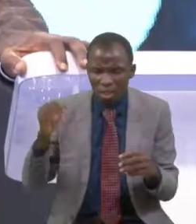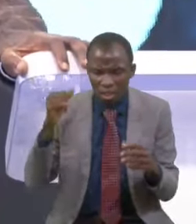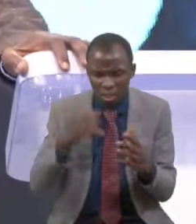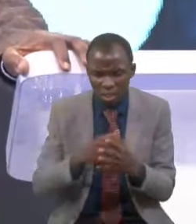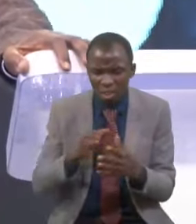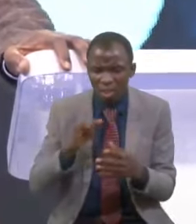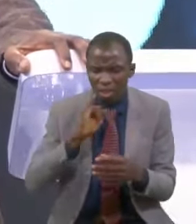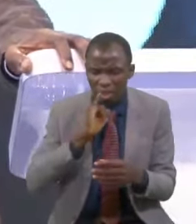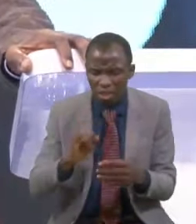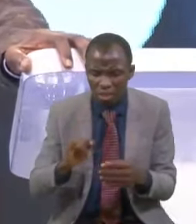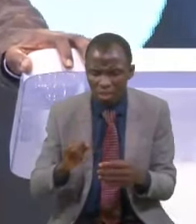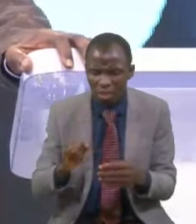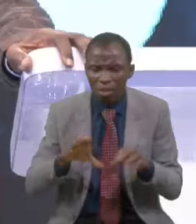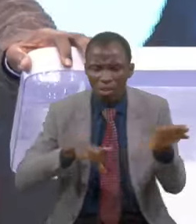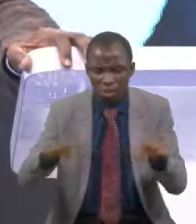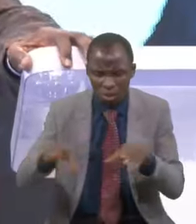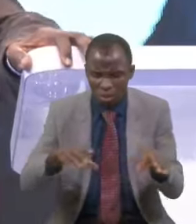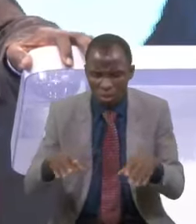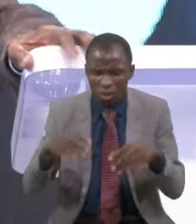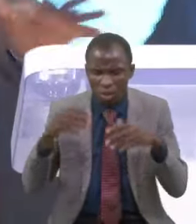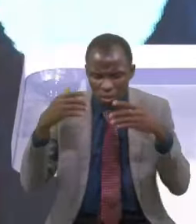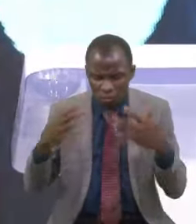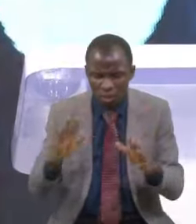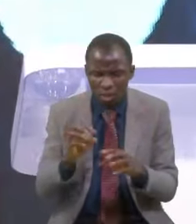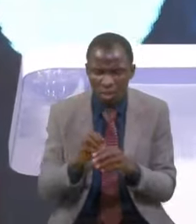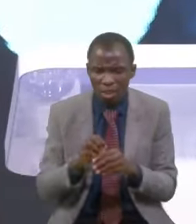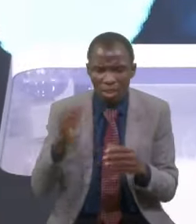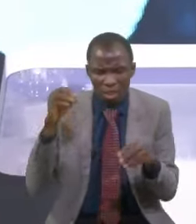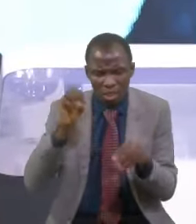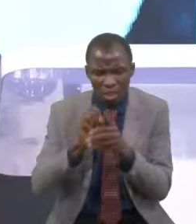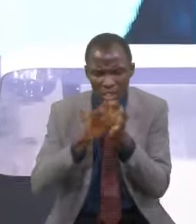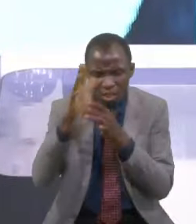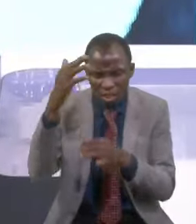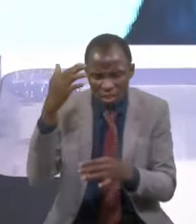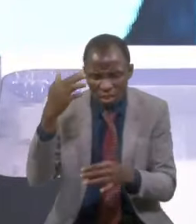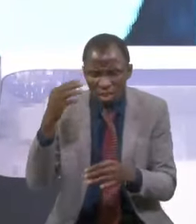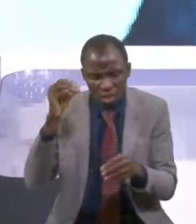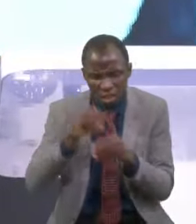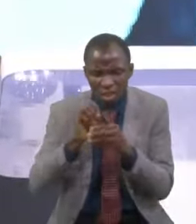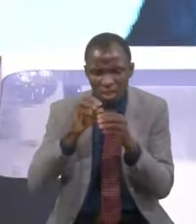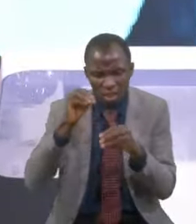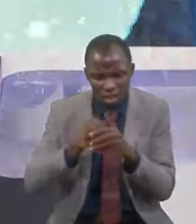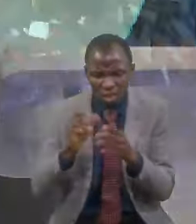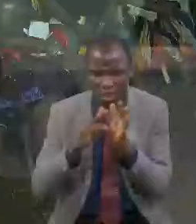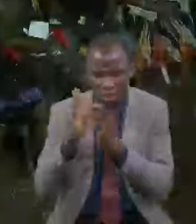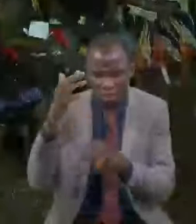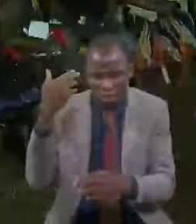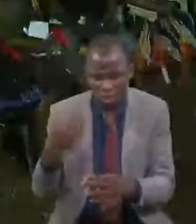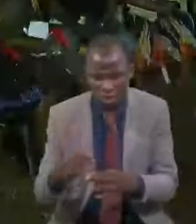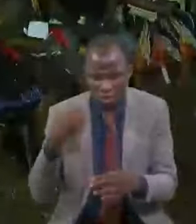is done. In Jesus' name we pray.